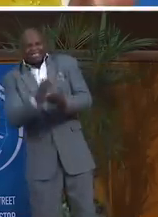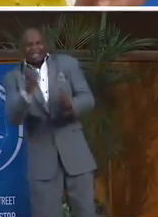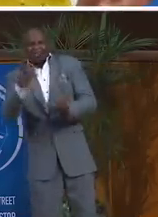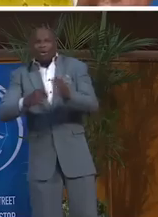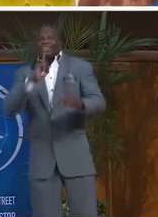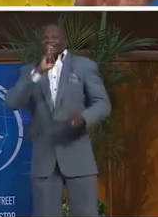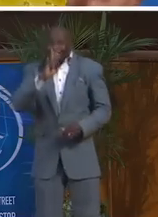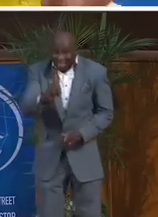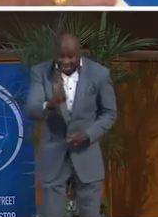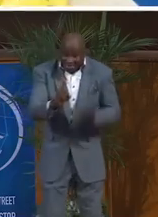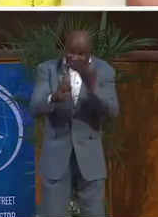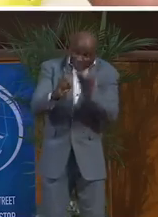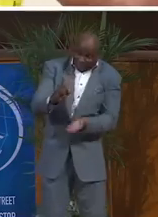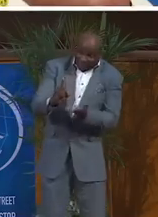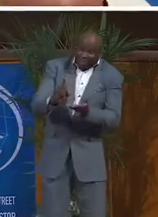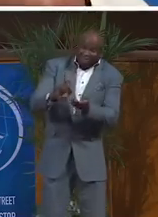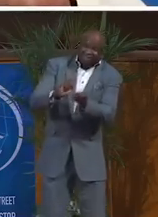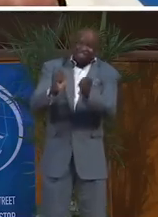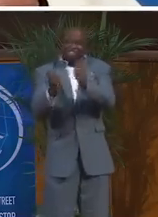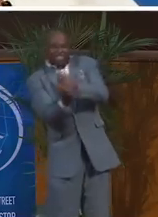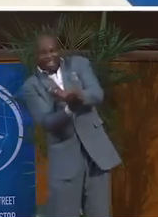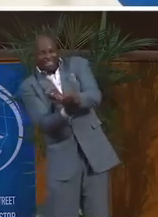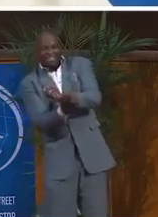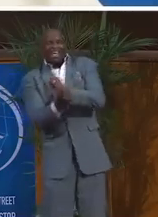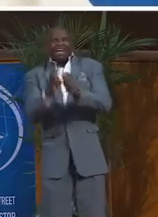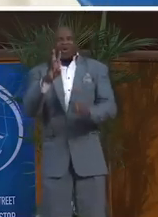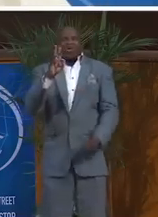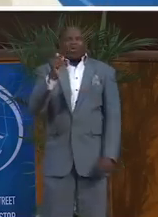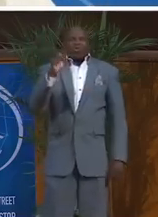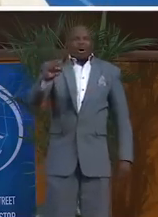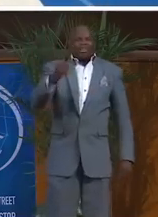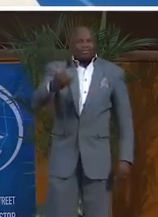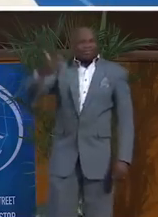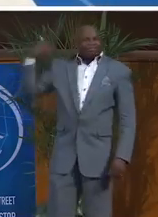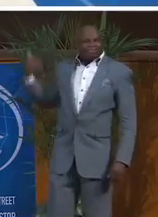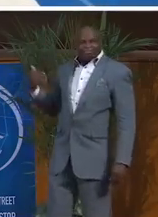what is and makes it was.